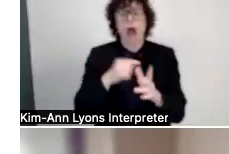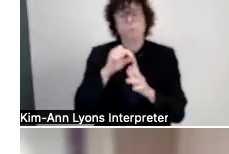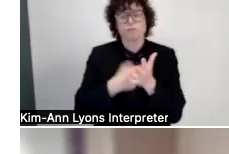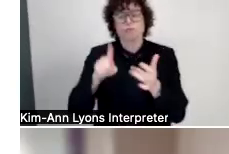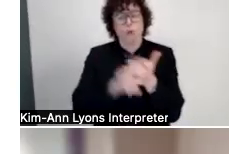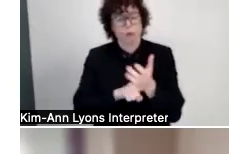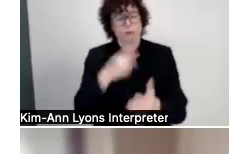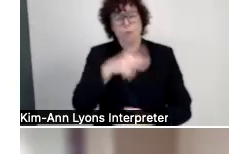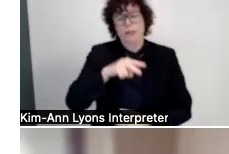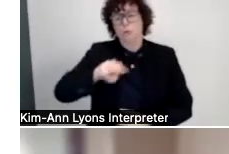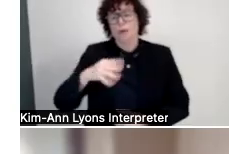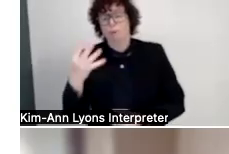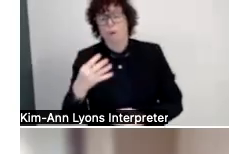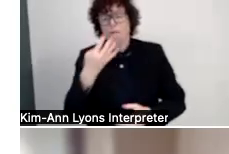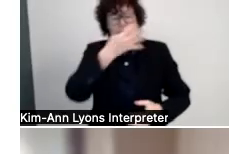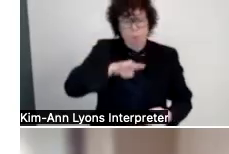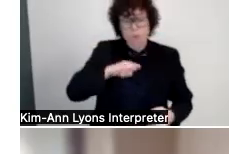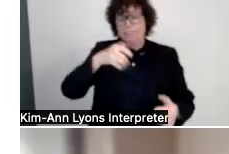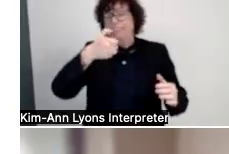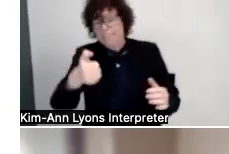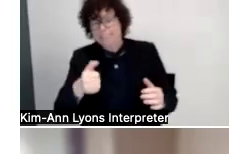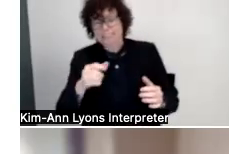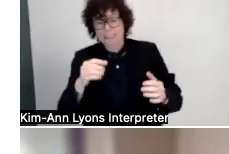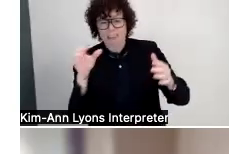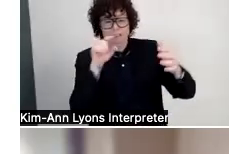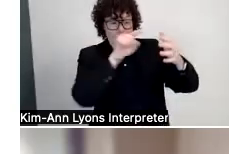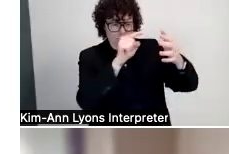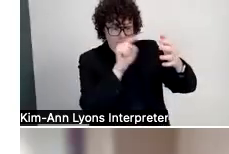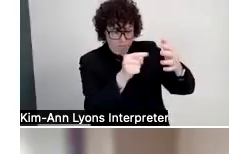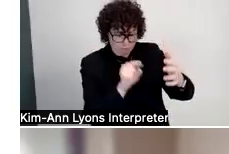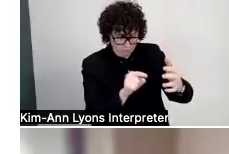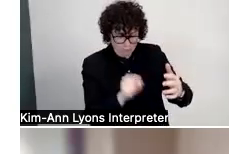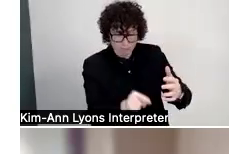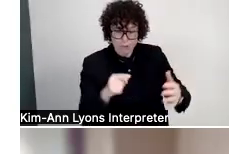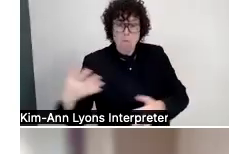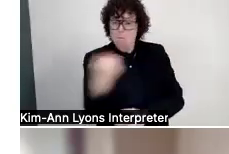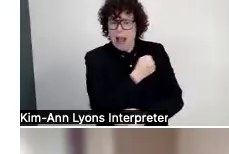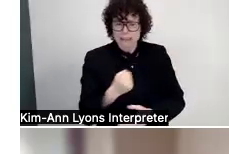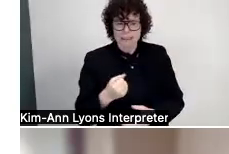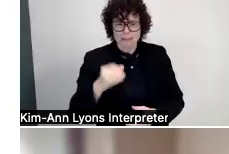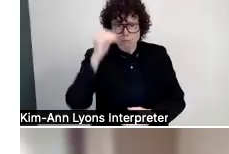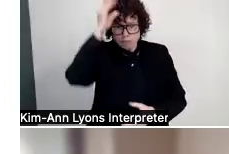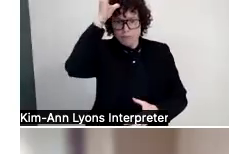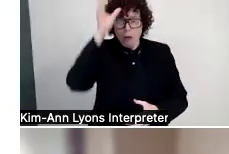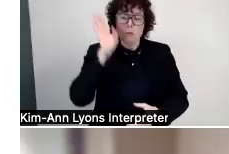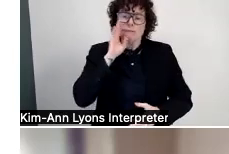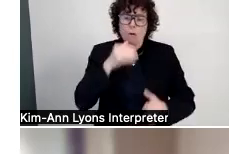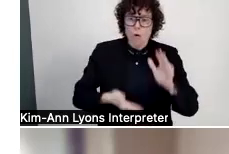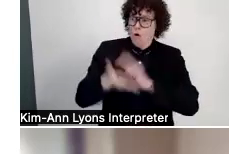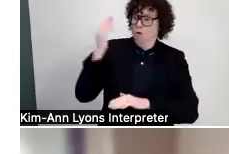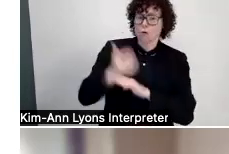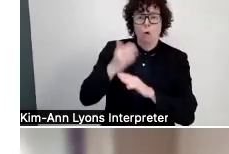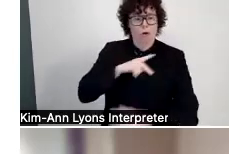list of 46 capabilities that all health students should have by the time they graduate and become health workers.